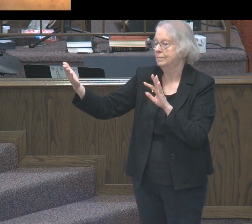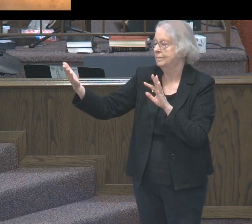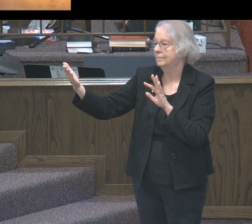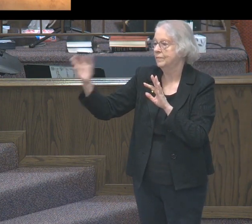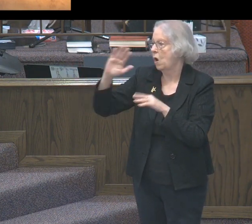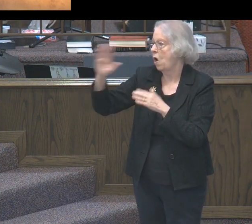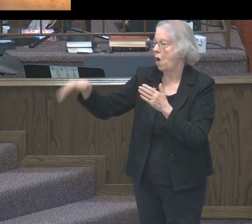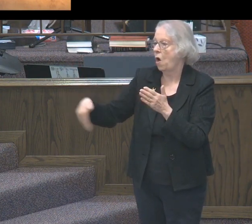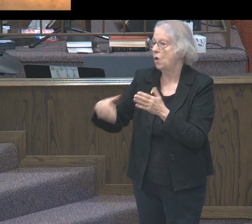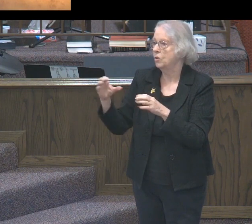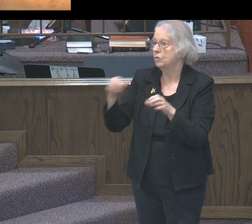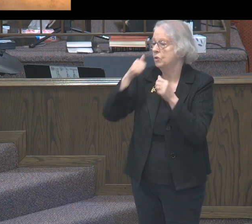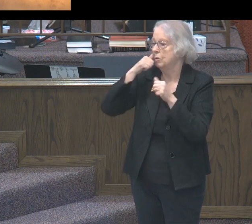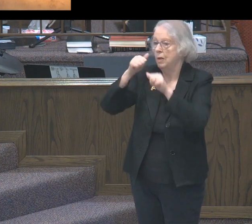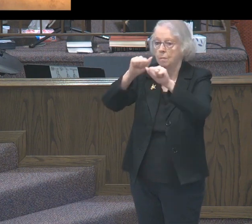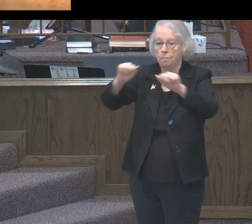Bless us